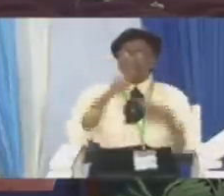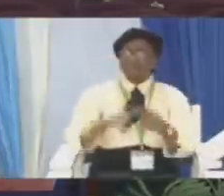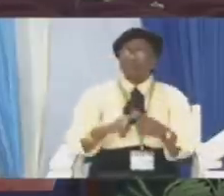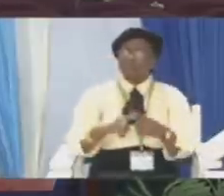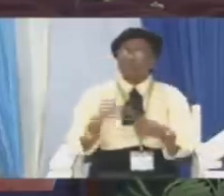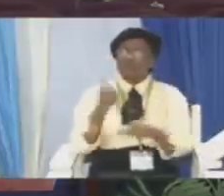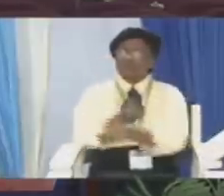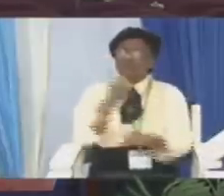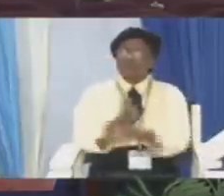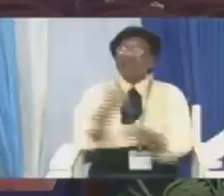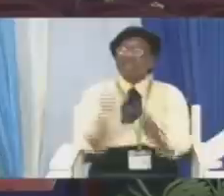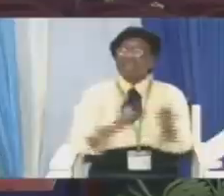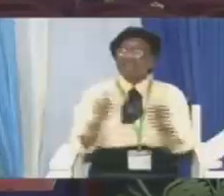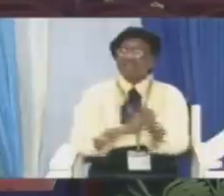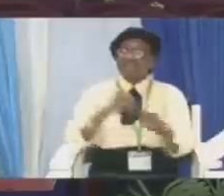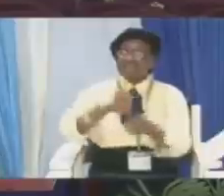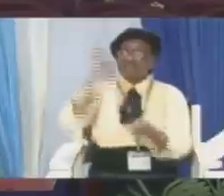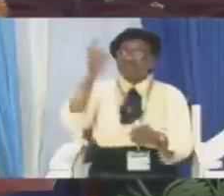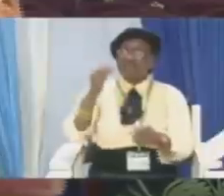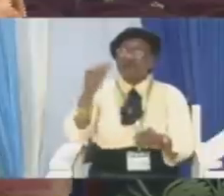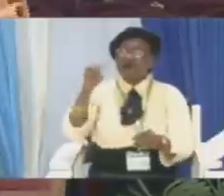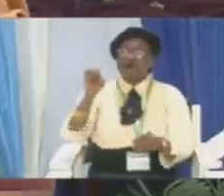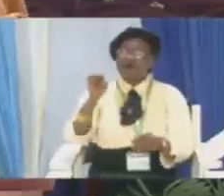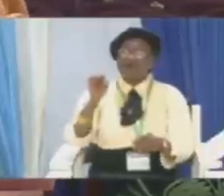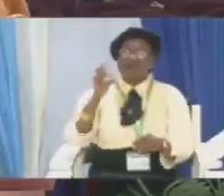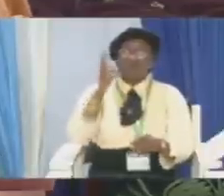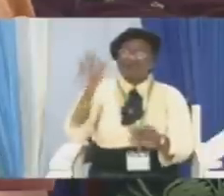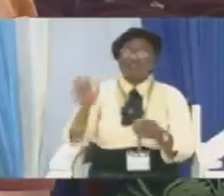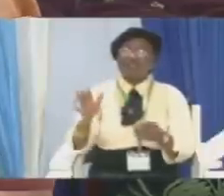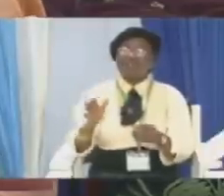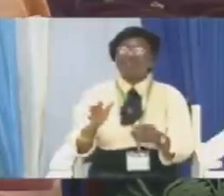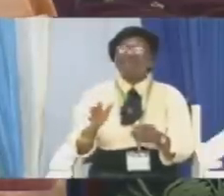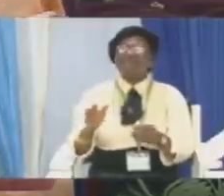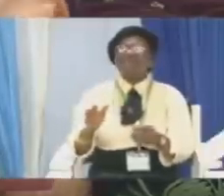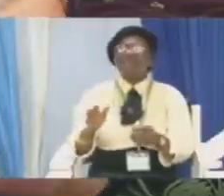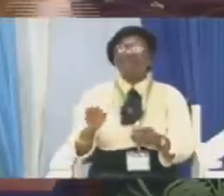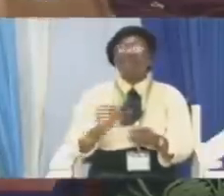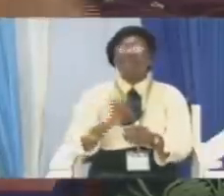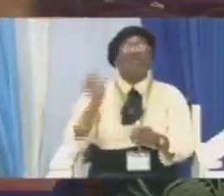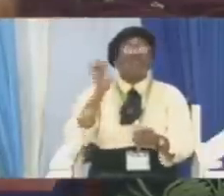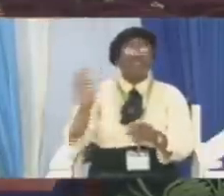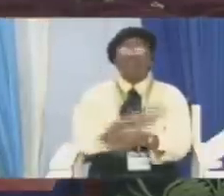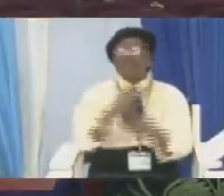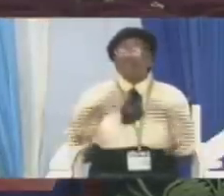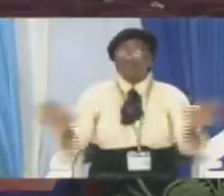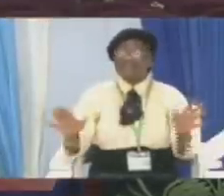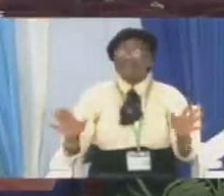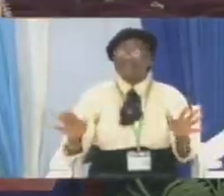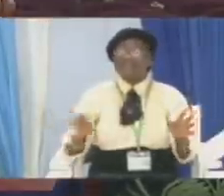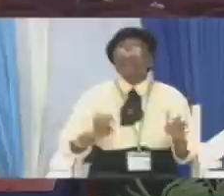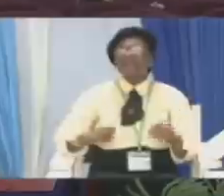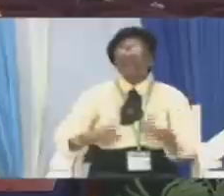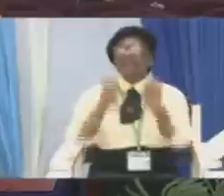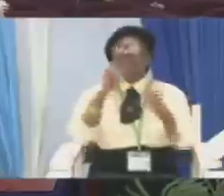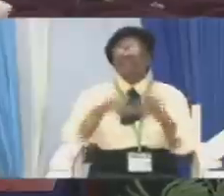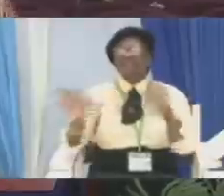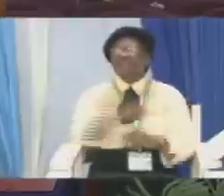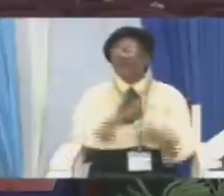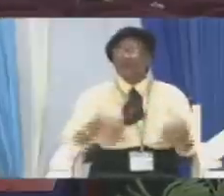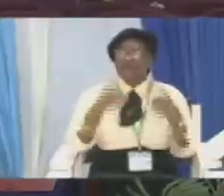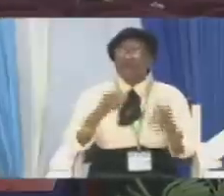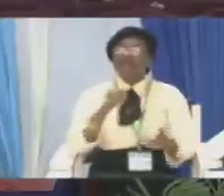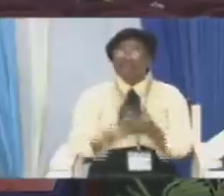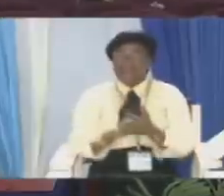every spirit of fruitless effort in your life. That seed of God in you that must